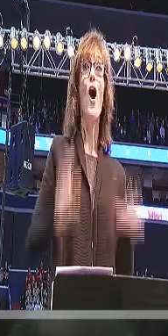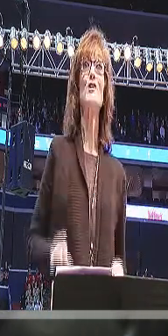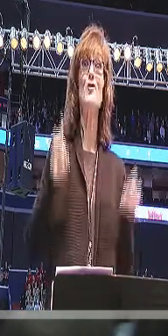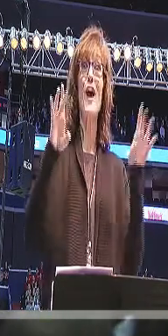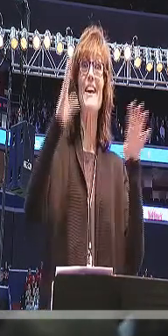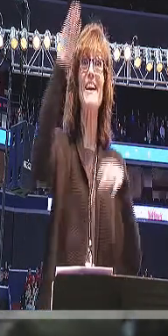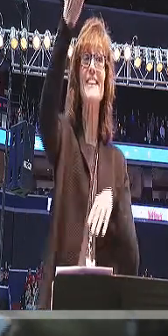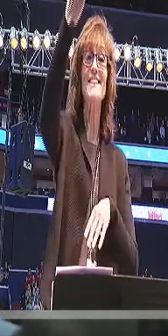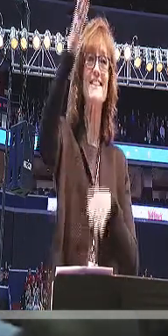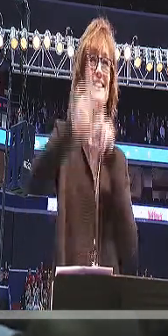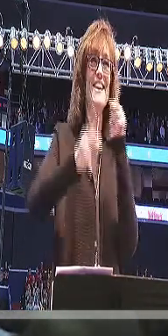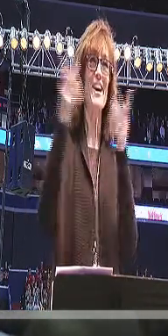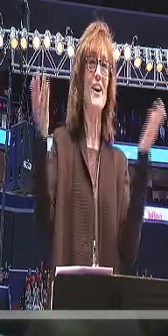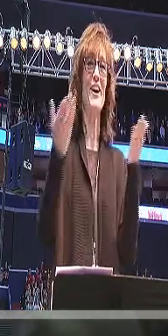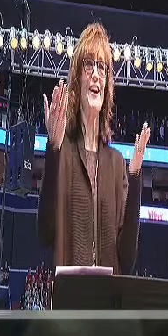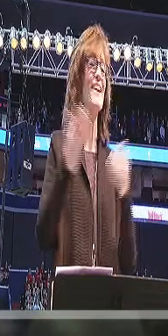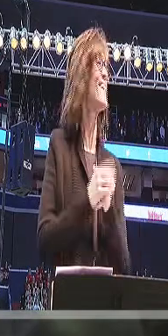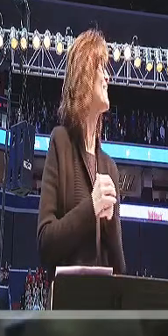Where are they?